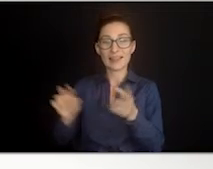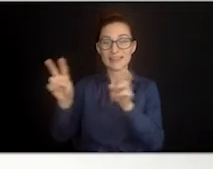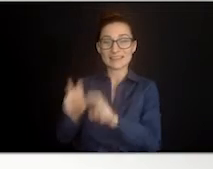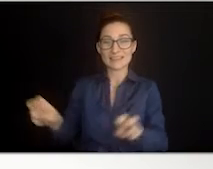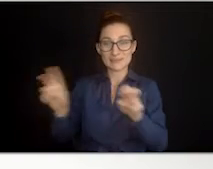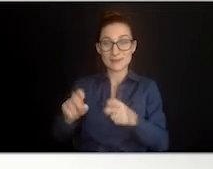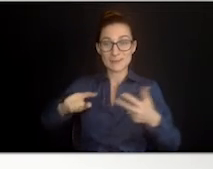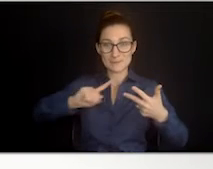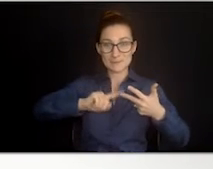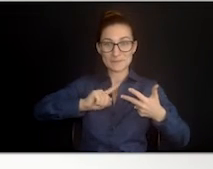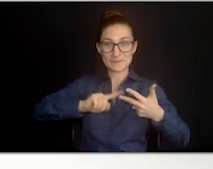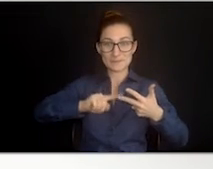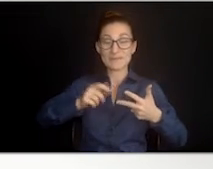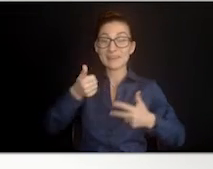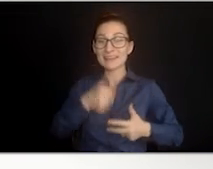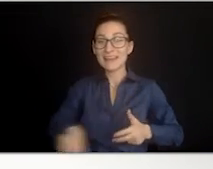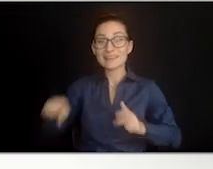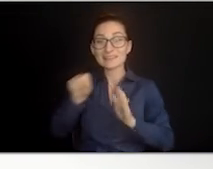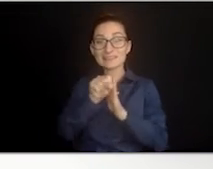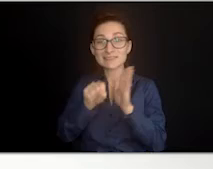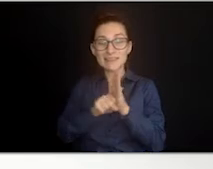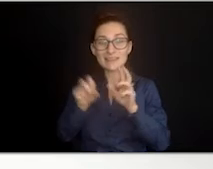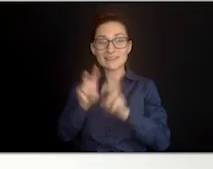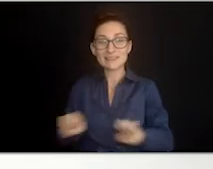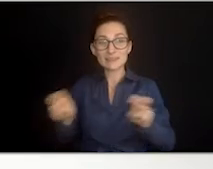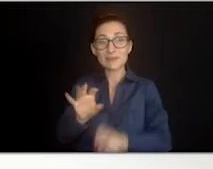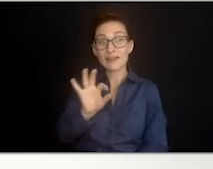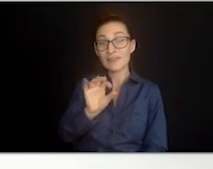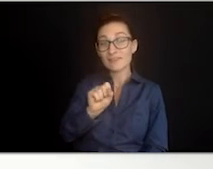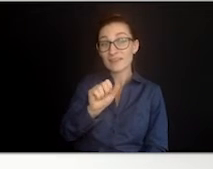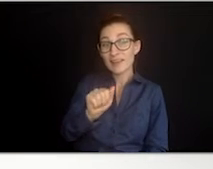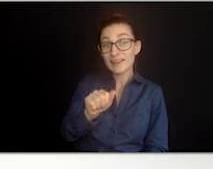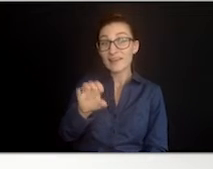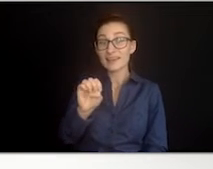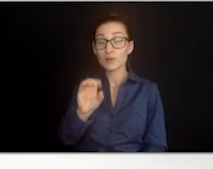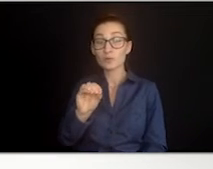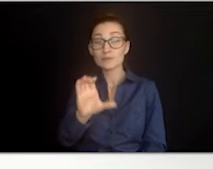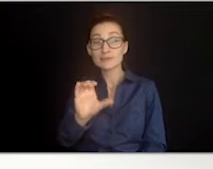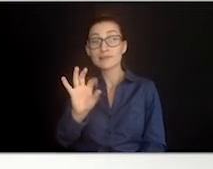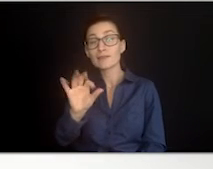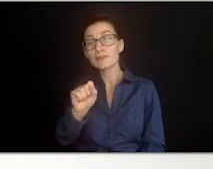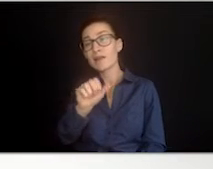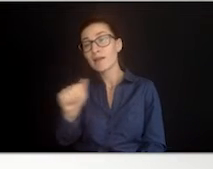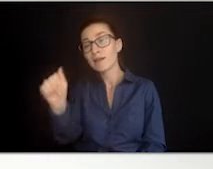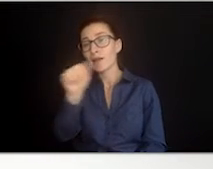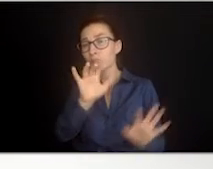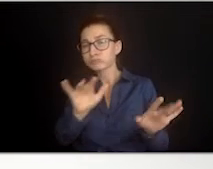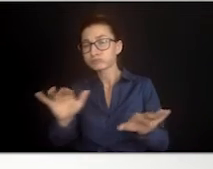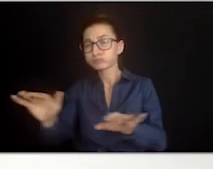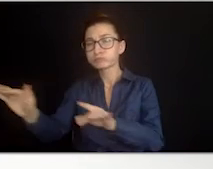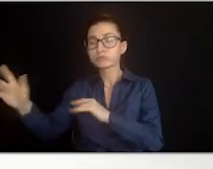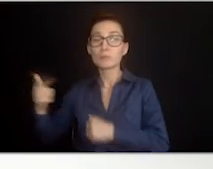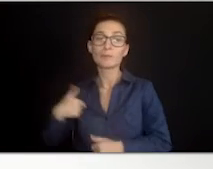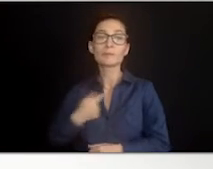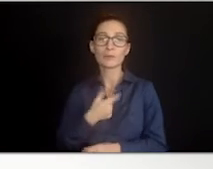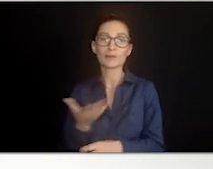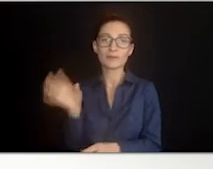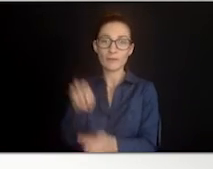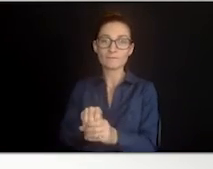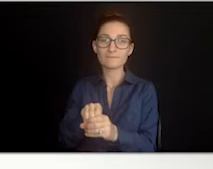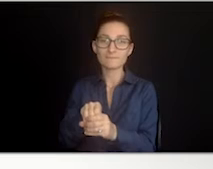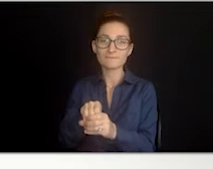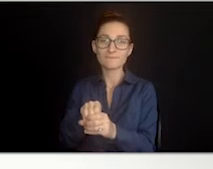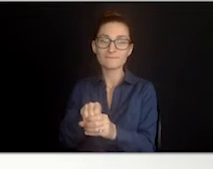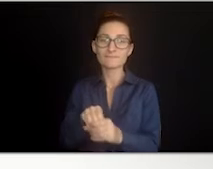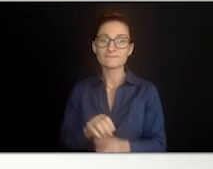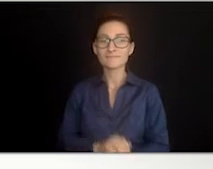of the statewide assessments, the Florida Standards Alternate Assessment, the Florida Standards Assessment, all of those things, we're involved in making sure that